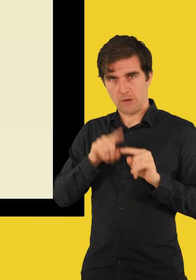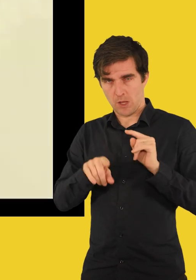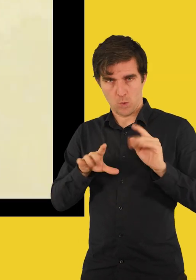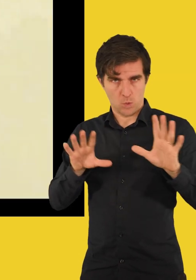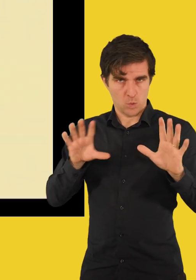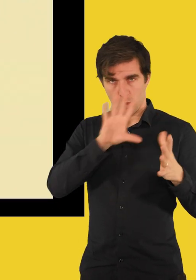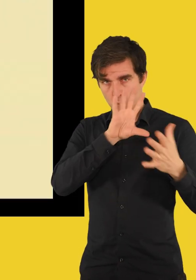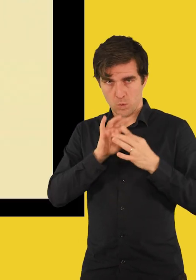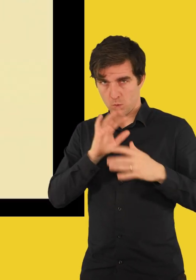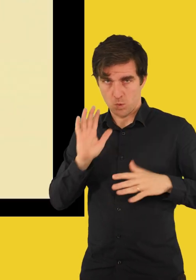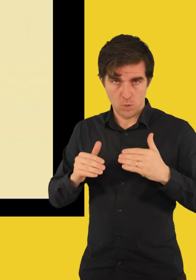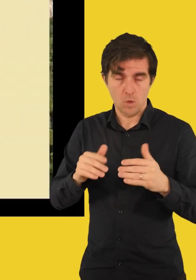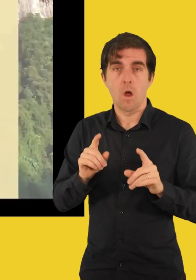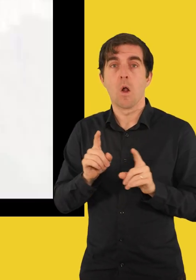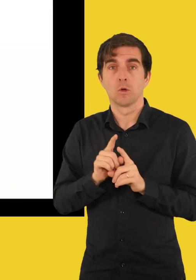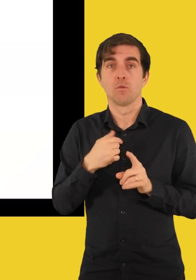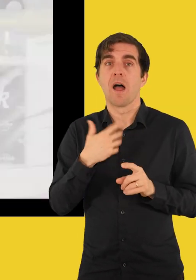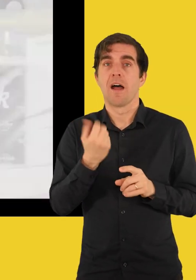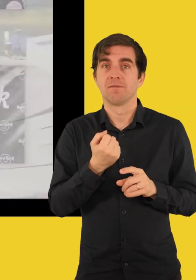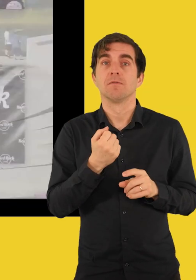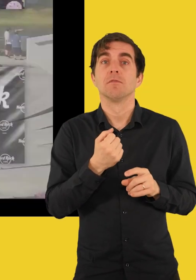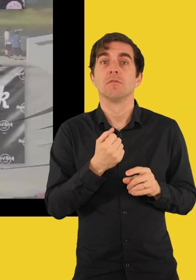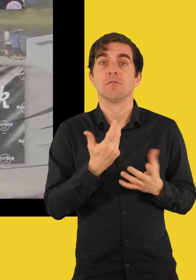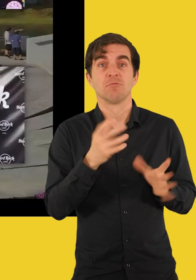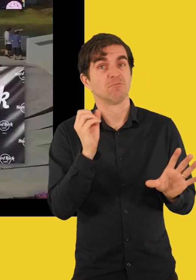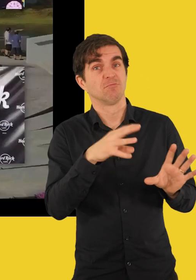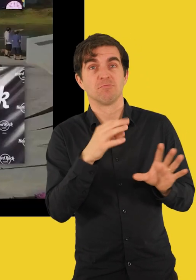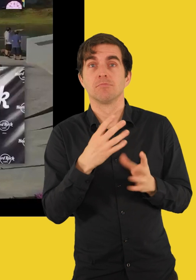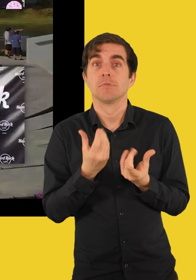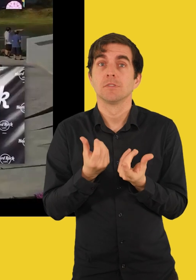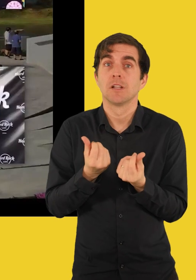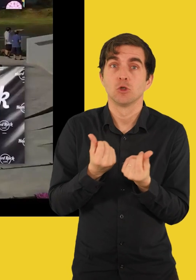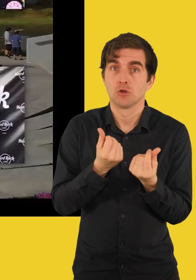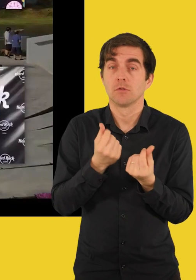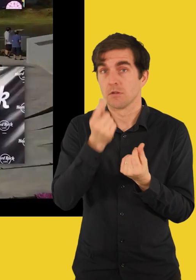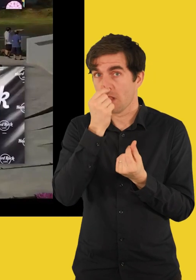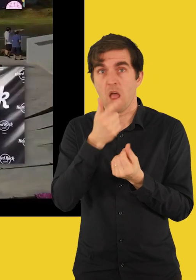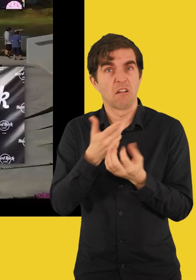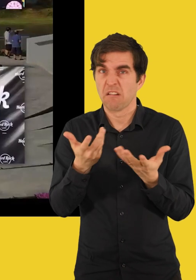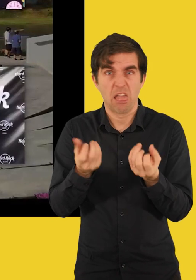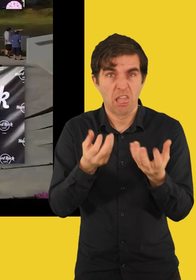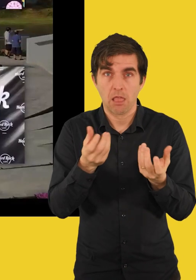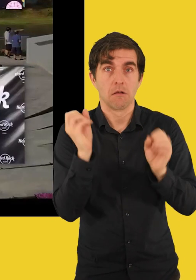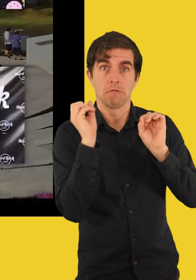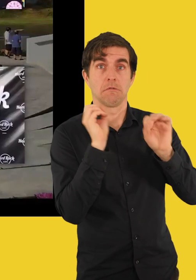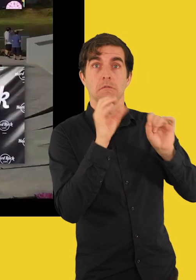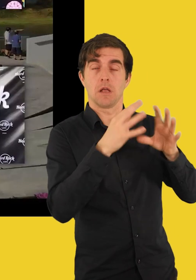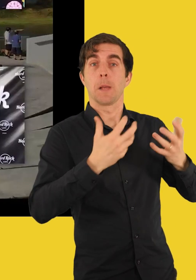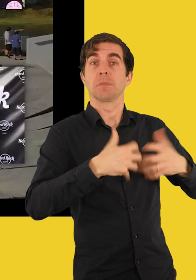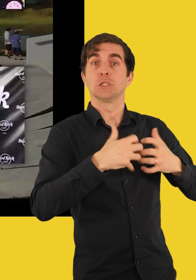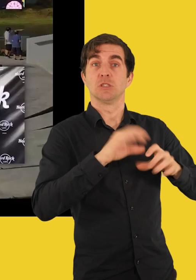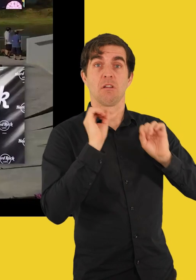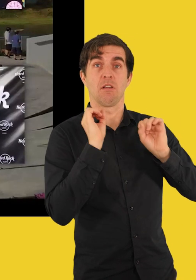Okay, and we also have trash for cash, where you can sell the